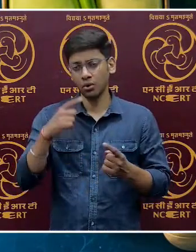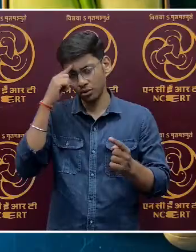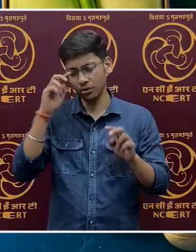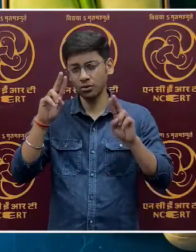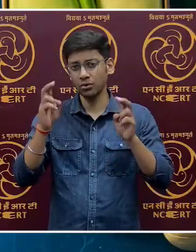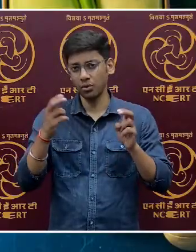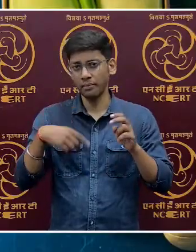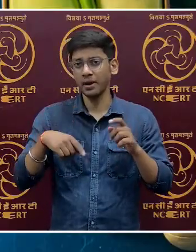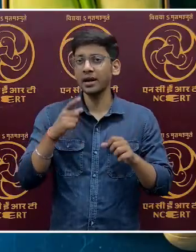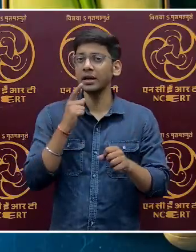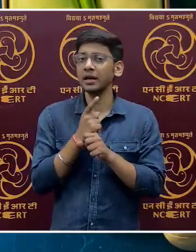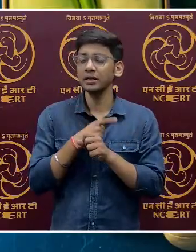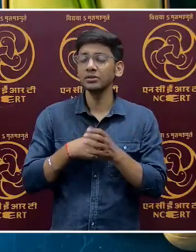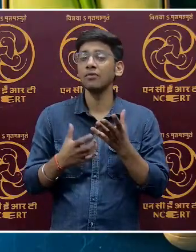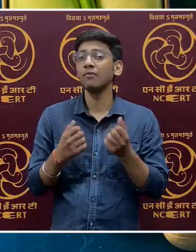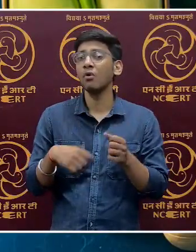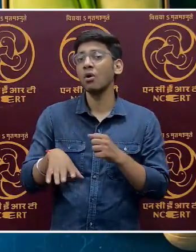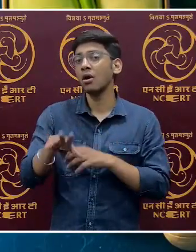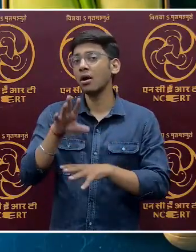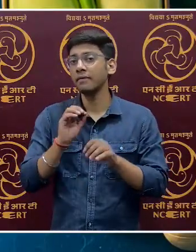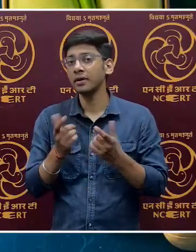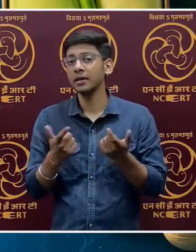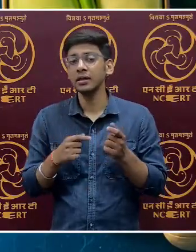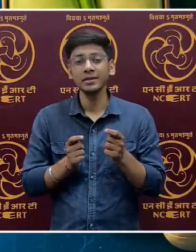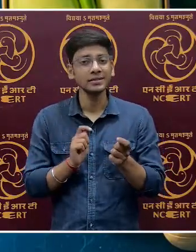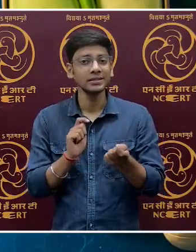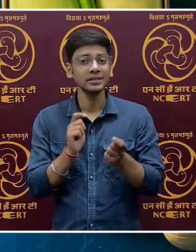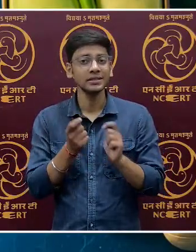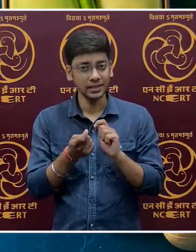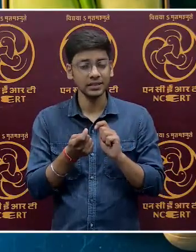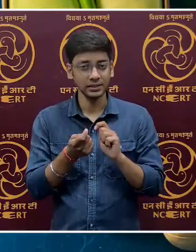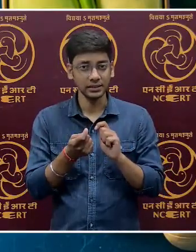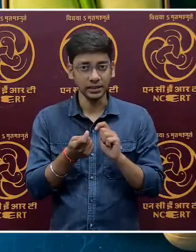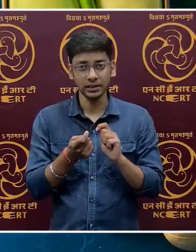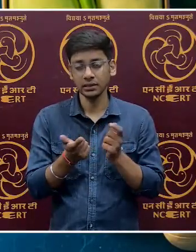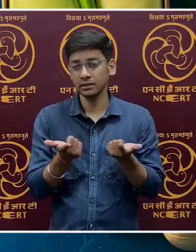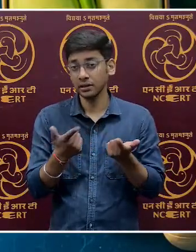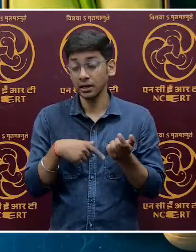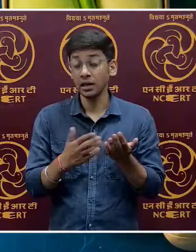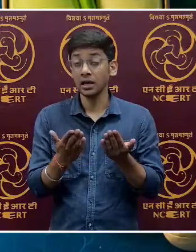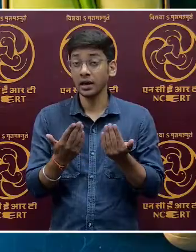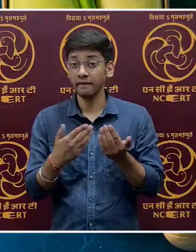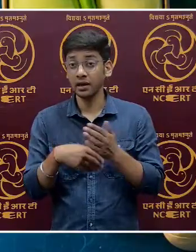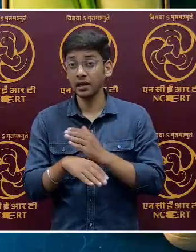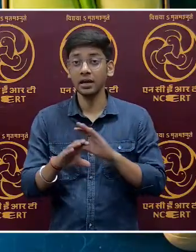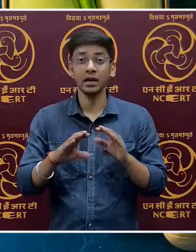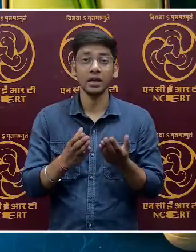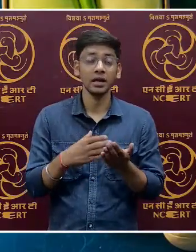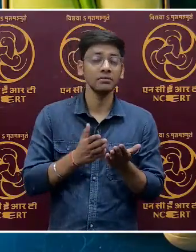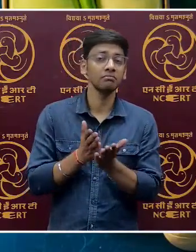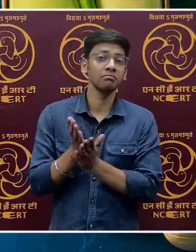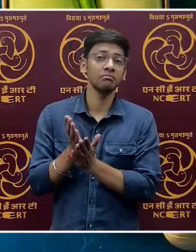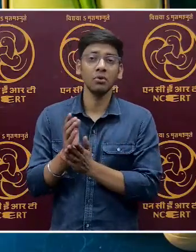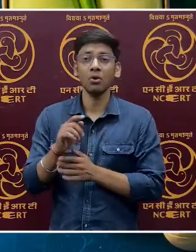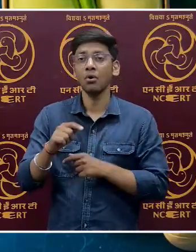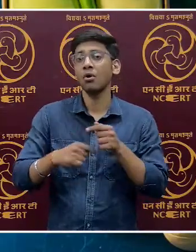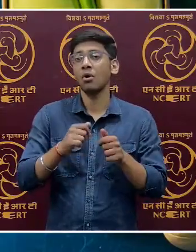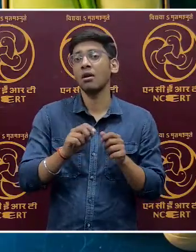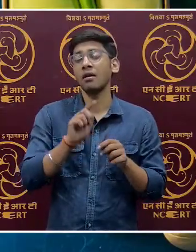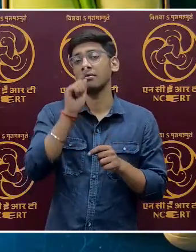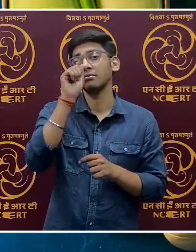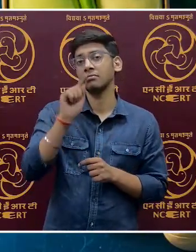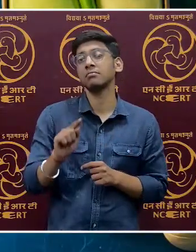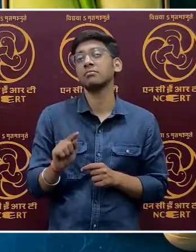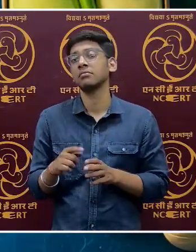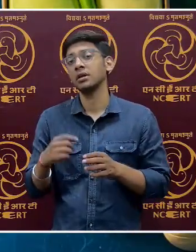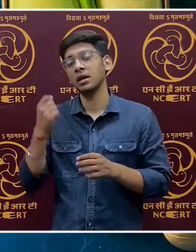the teacher want to learn how they can customize it, how they can make it available for their classroom, all those features can also